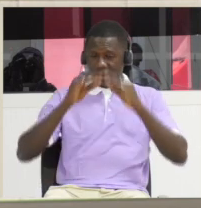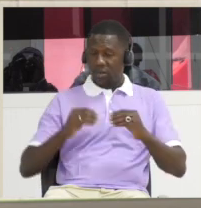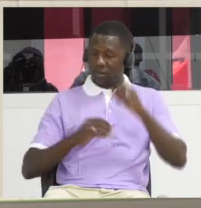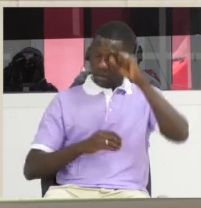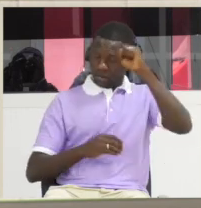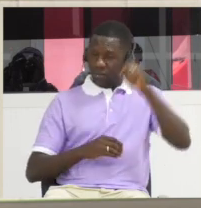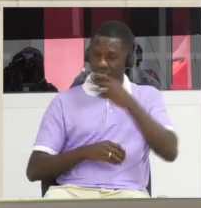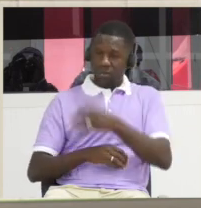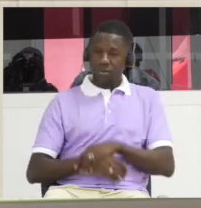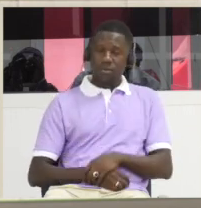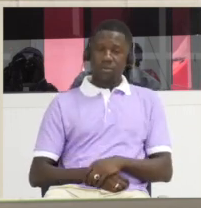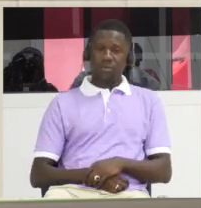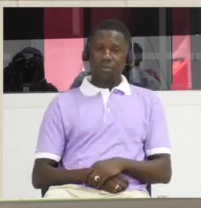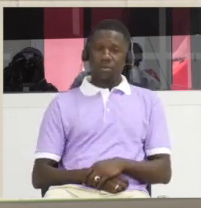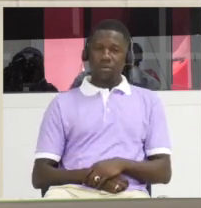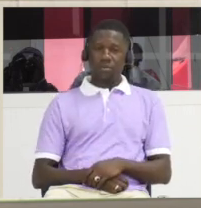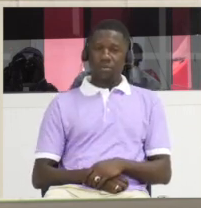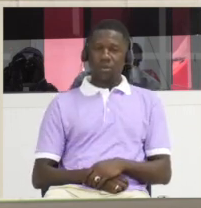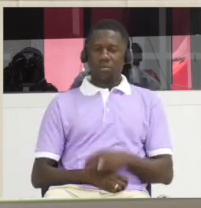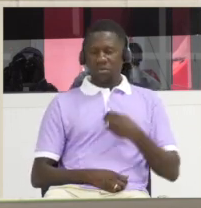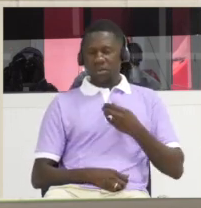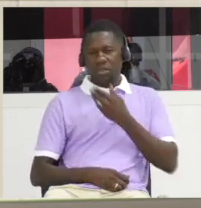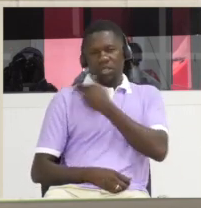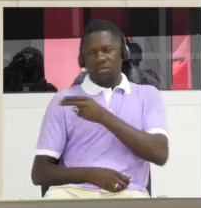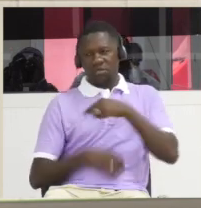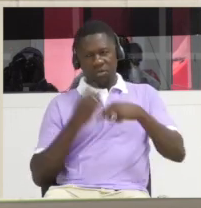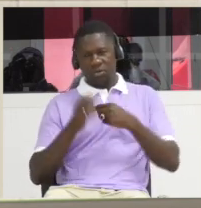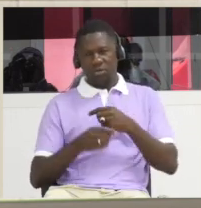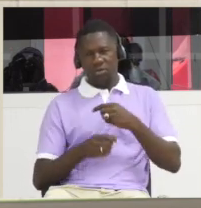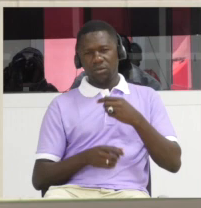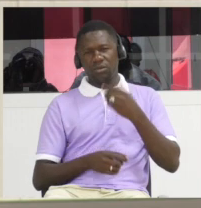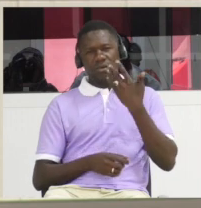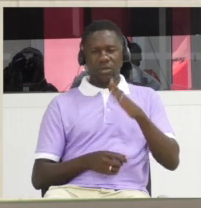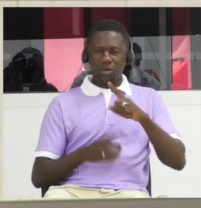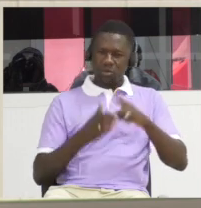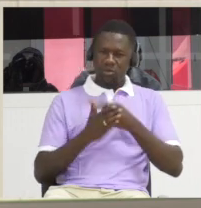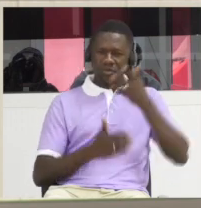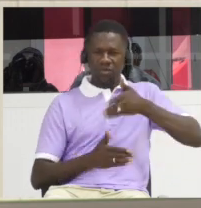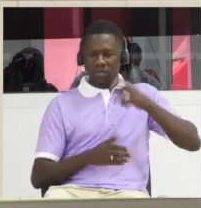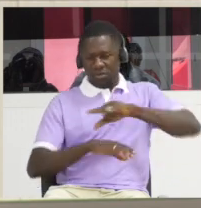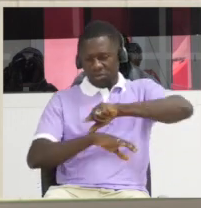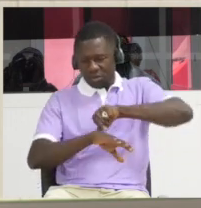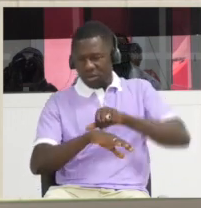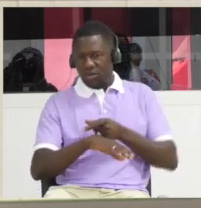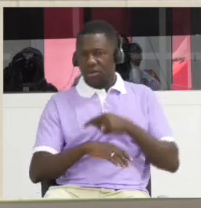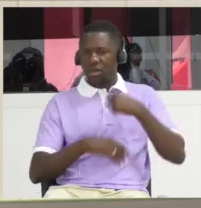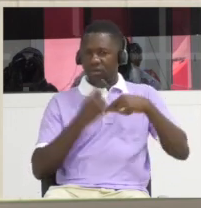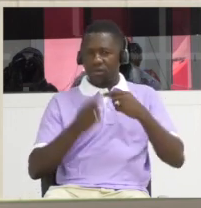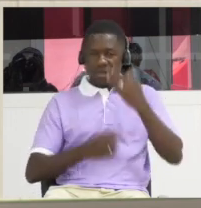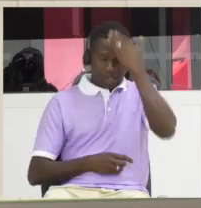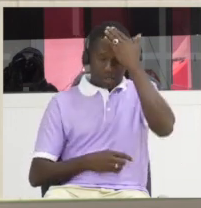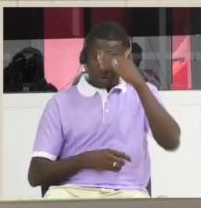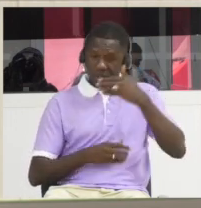Maybe 10, 15 minutes after the president left. That would be around what time, as far as you can recall?